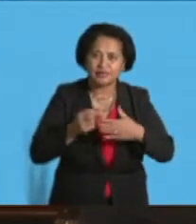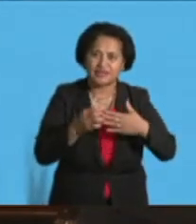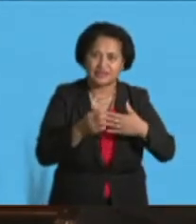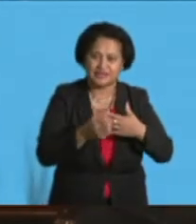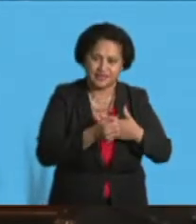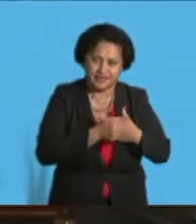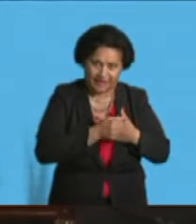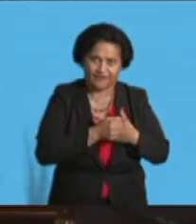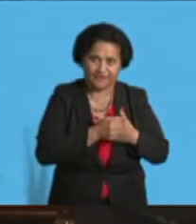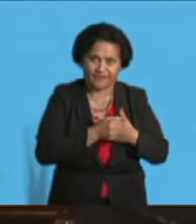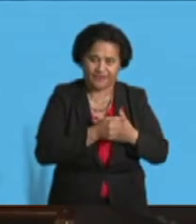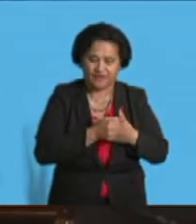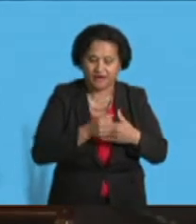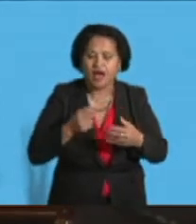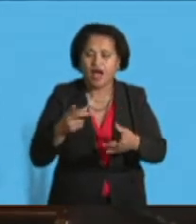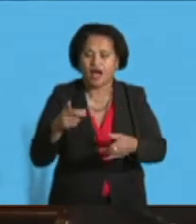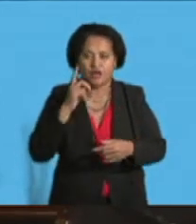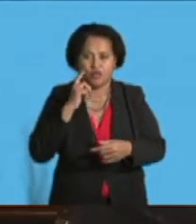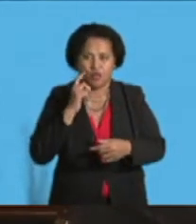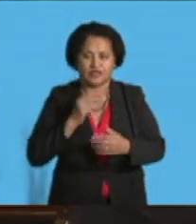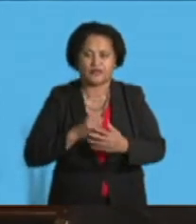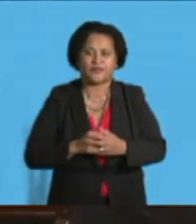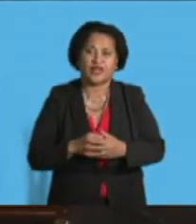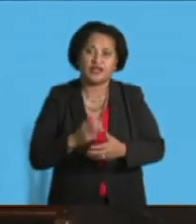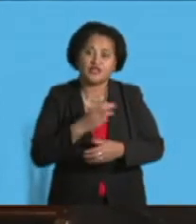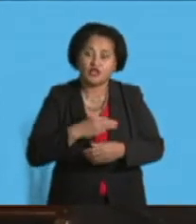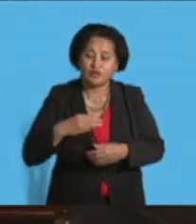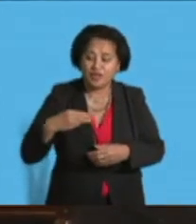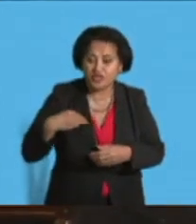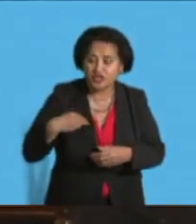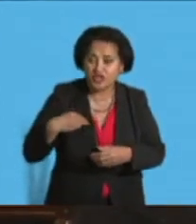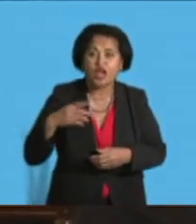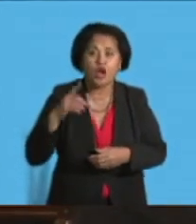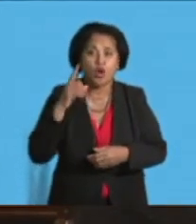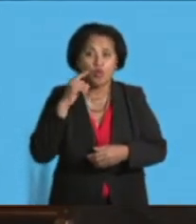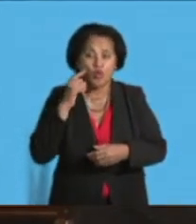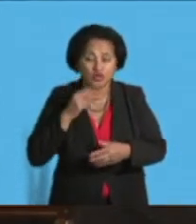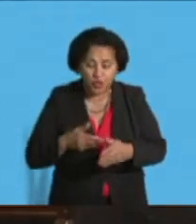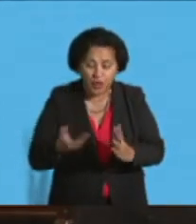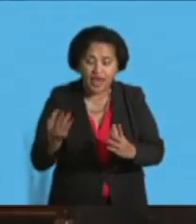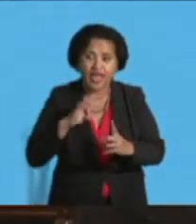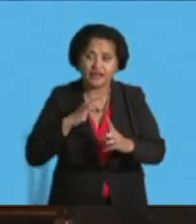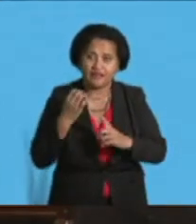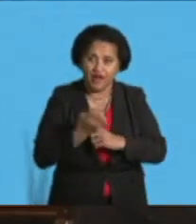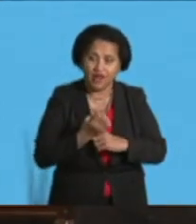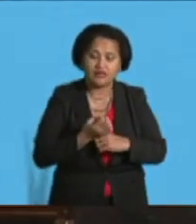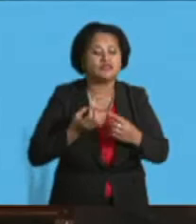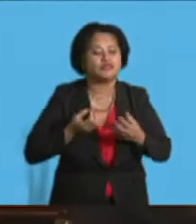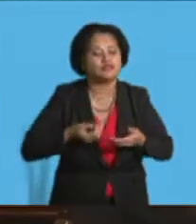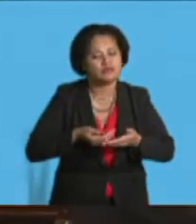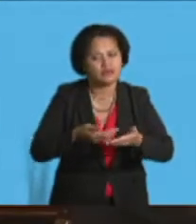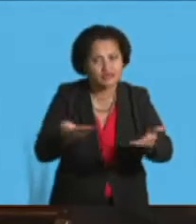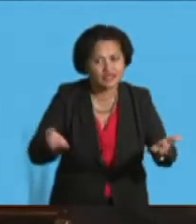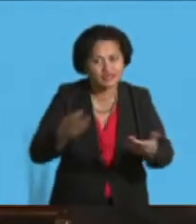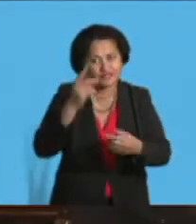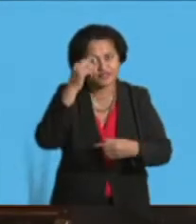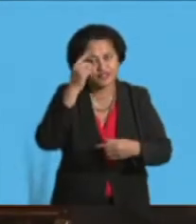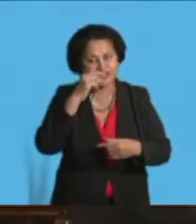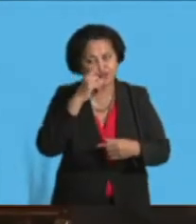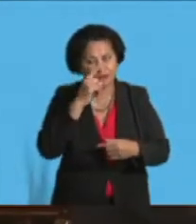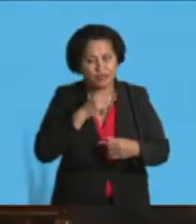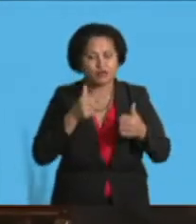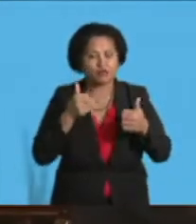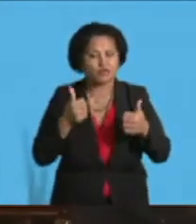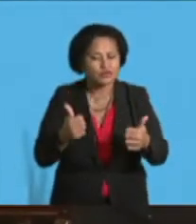integrated, pragmatic approach. The Ministry of Waterways and Environment should be committed to providing all Fijians with a quality living environment, pristine